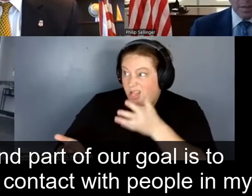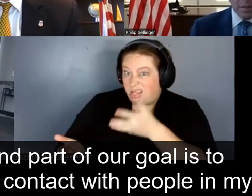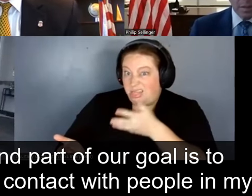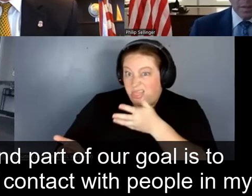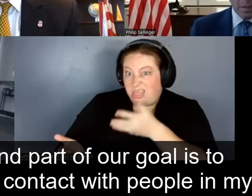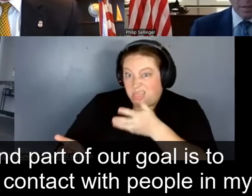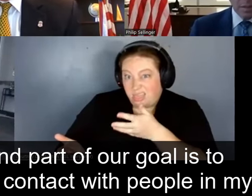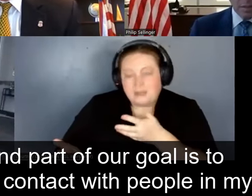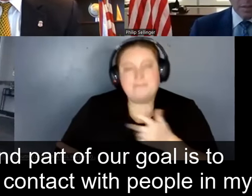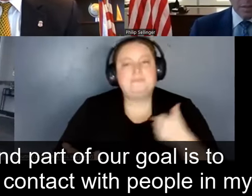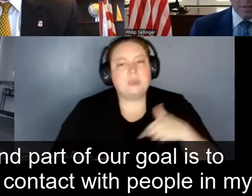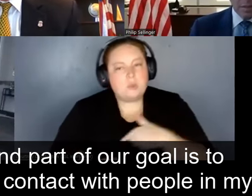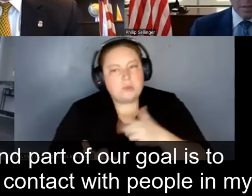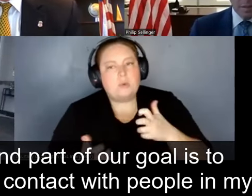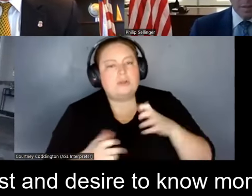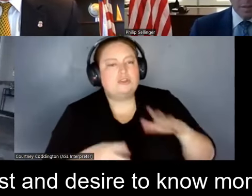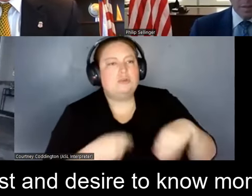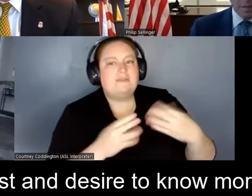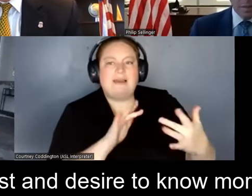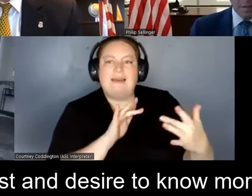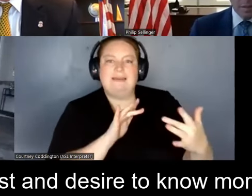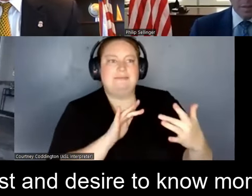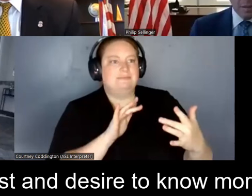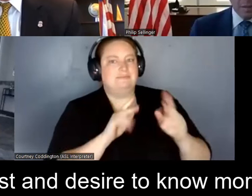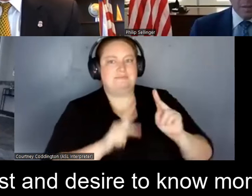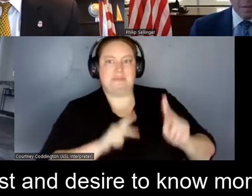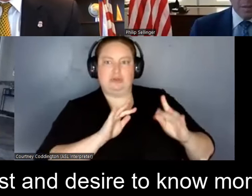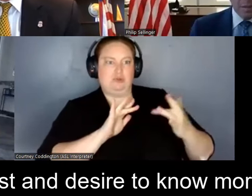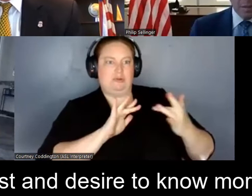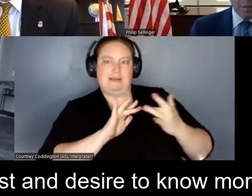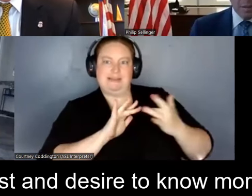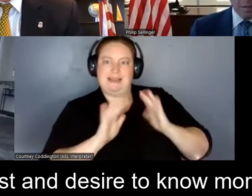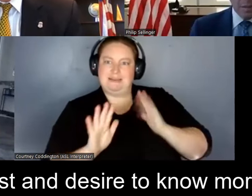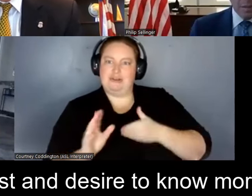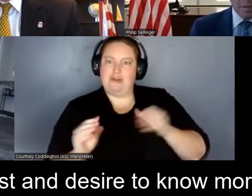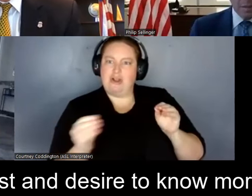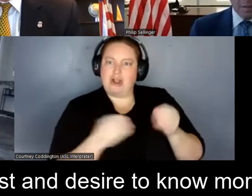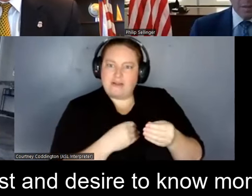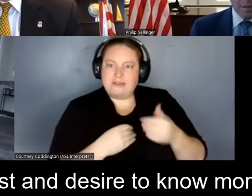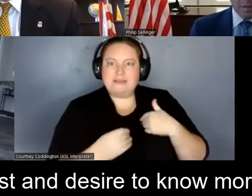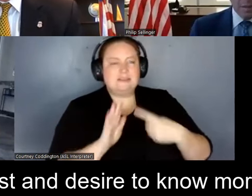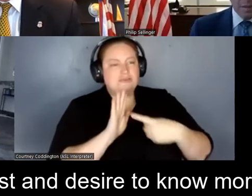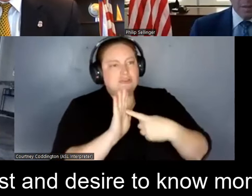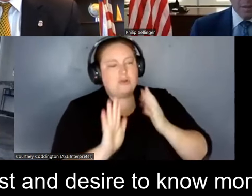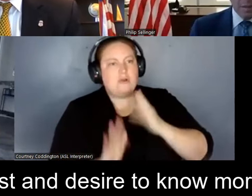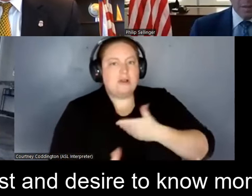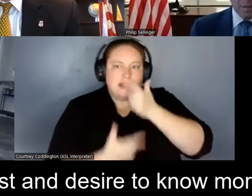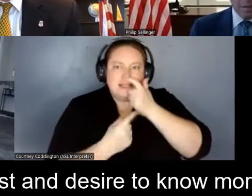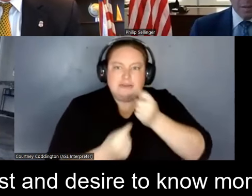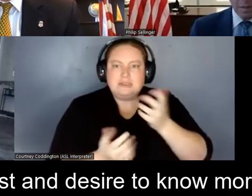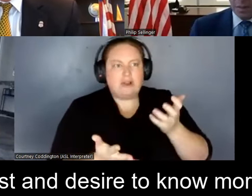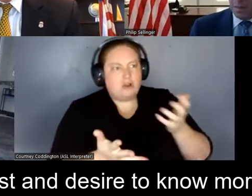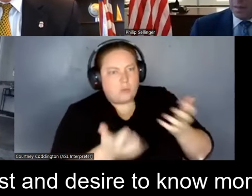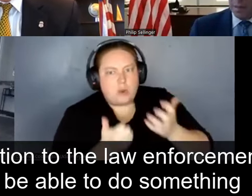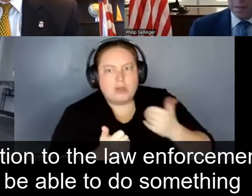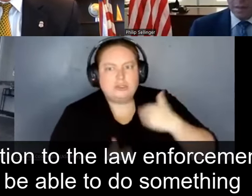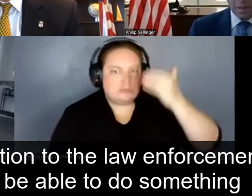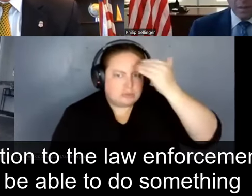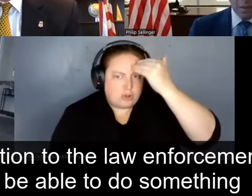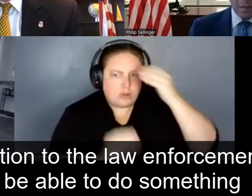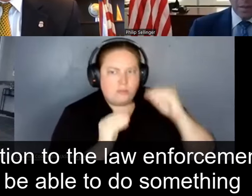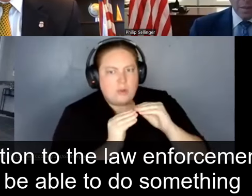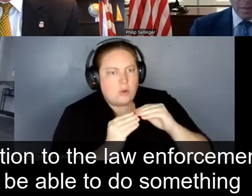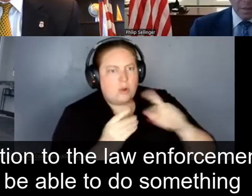contact with people in my office and to express our interest and desire to know more about these incidents. And where